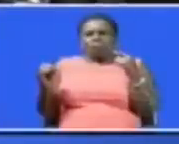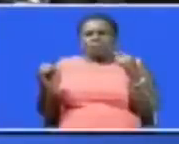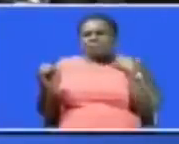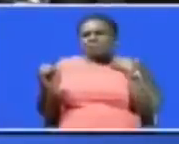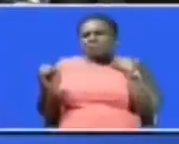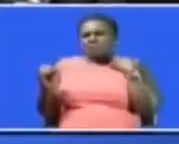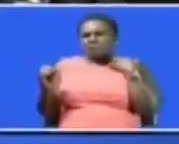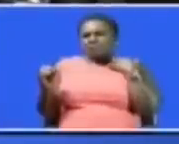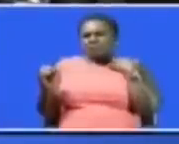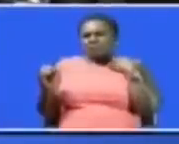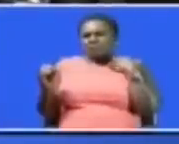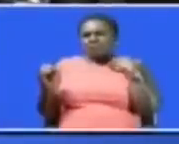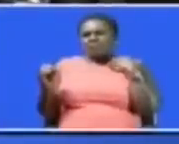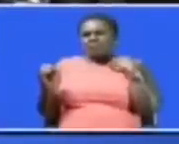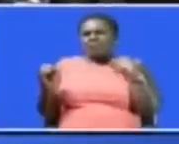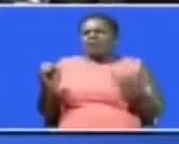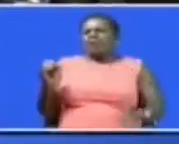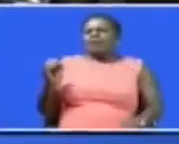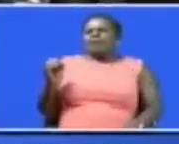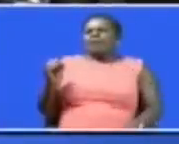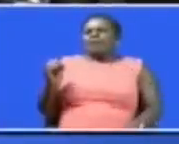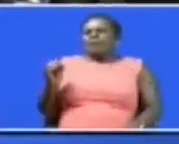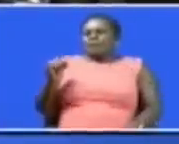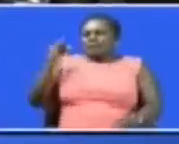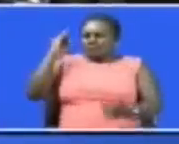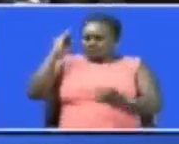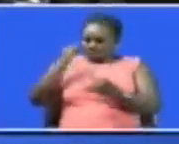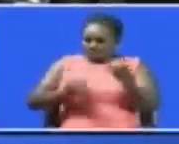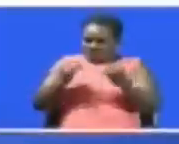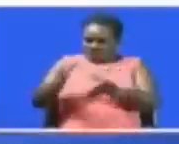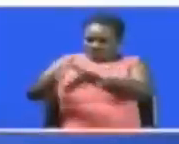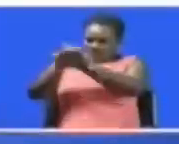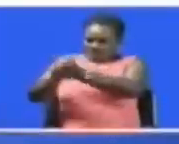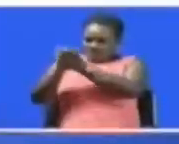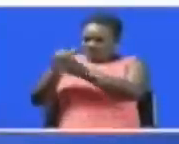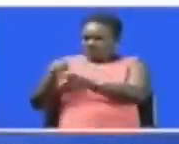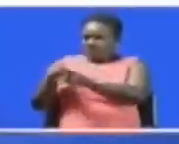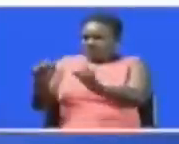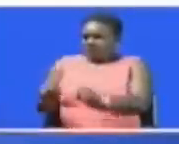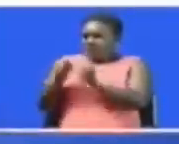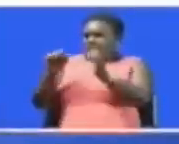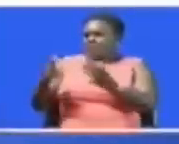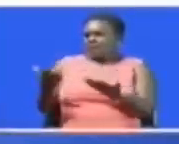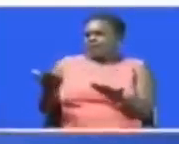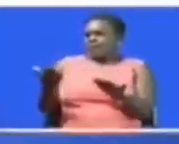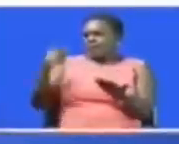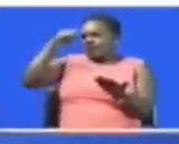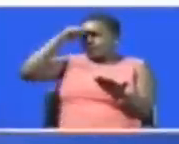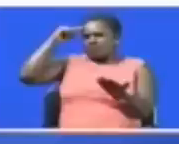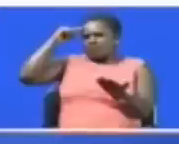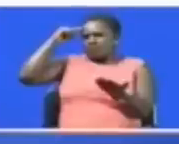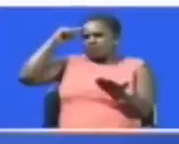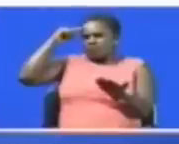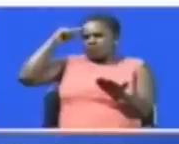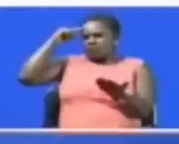It was directed at... Okay. Yeah, it's fine. Yeah. At the end of the day, this handshake came about because we were being